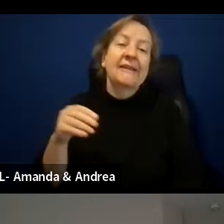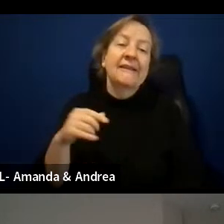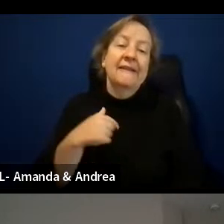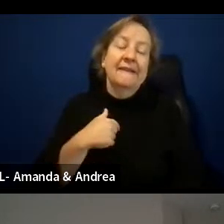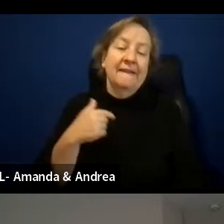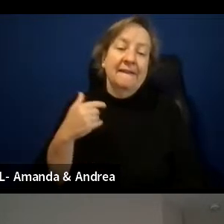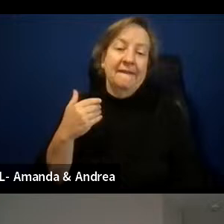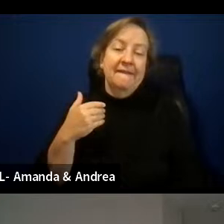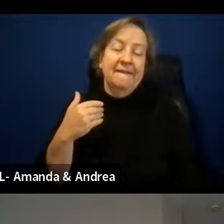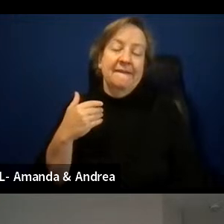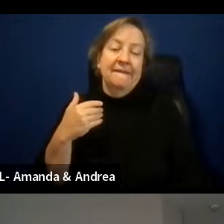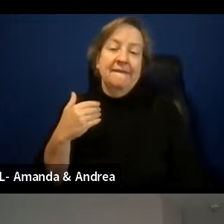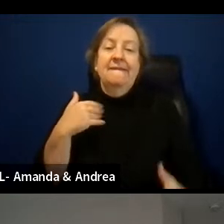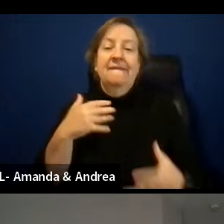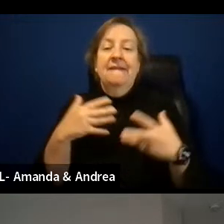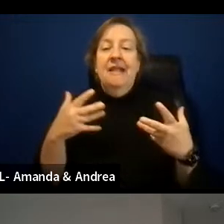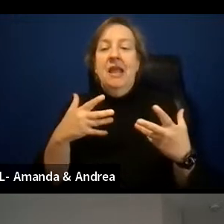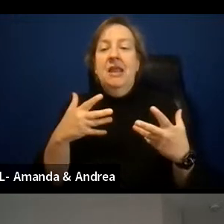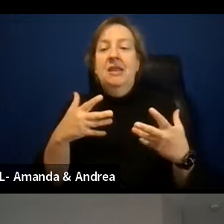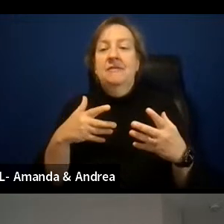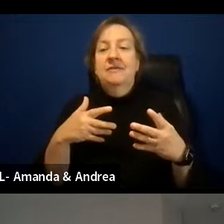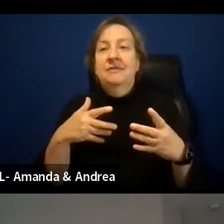of power chargers.